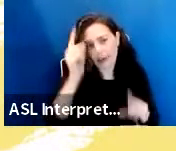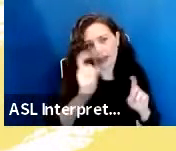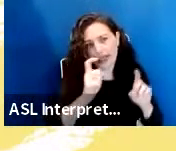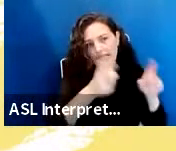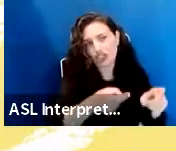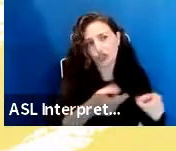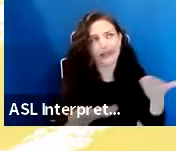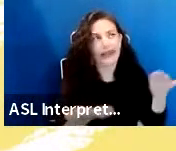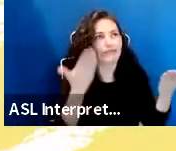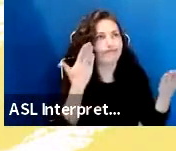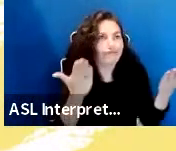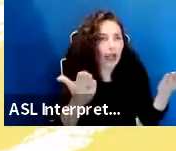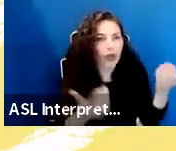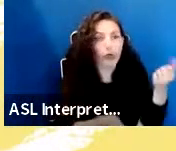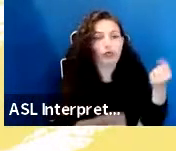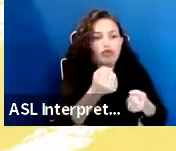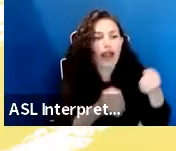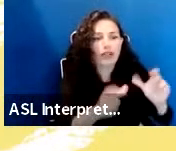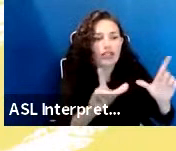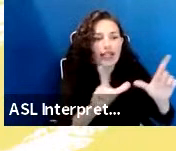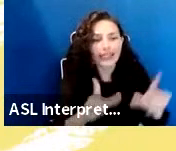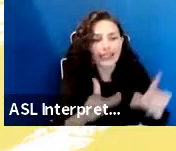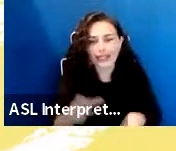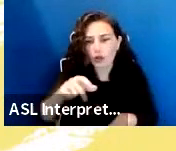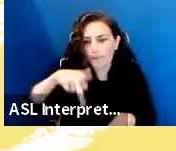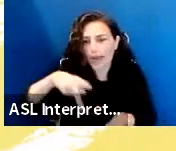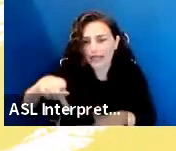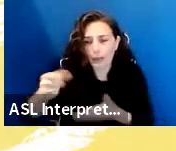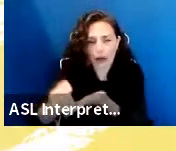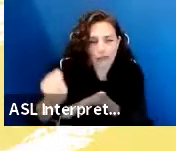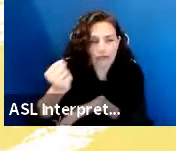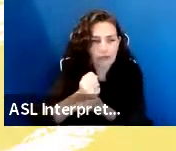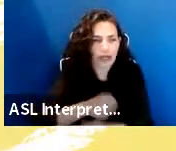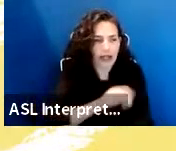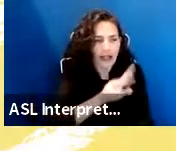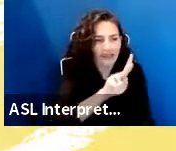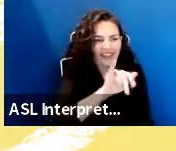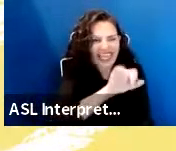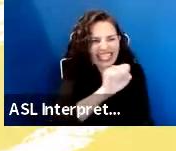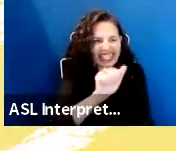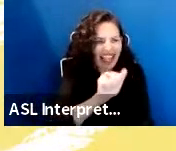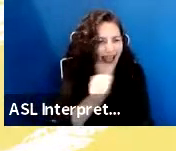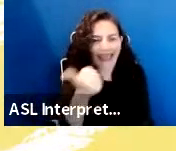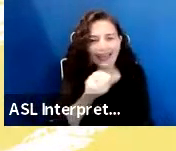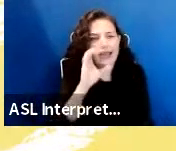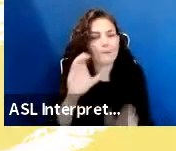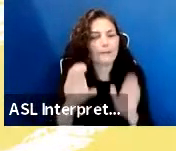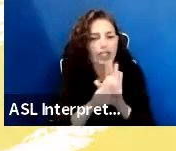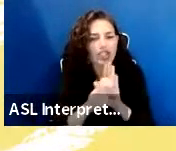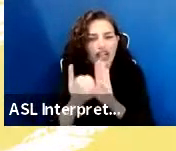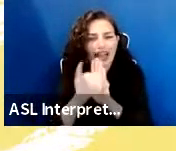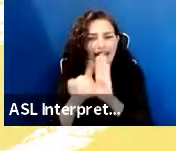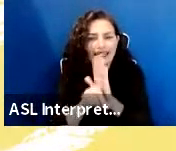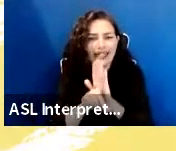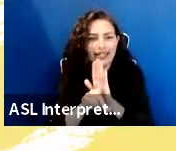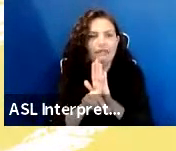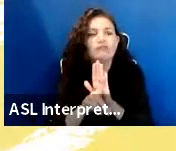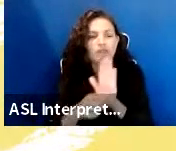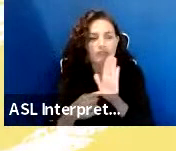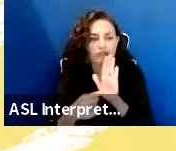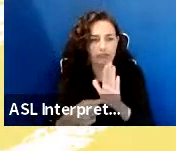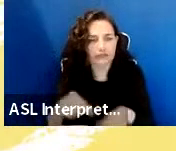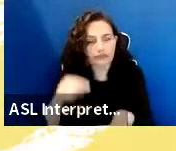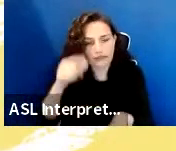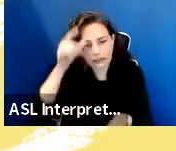driver's license or a passport or visa, any kind of picture ID that you have handy. If you